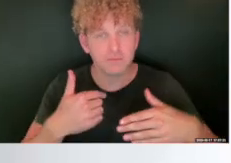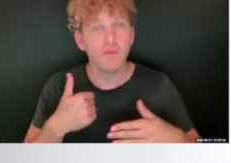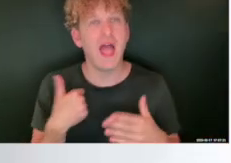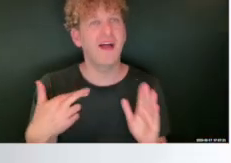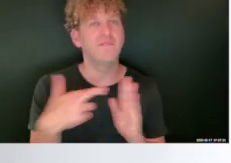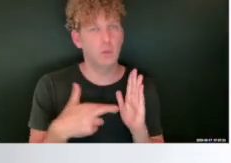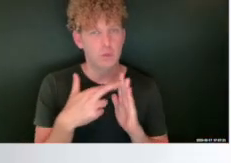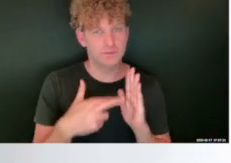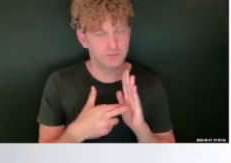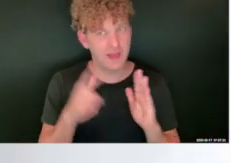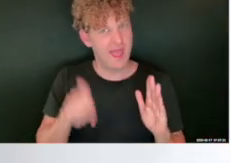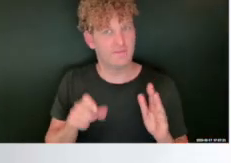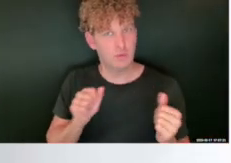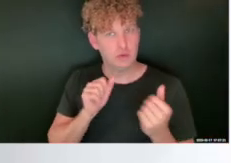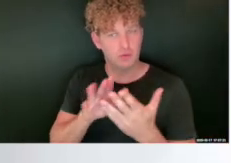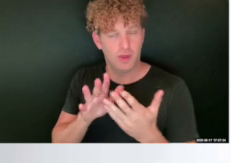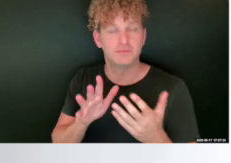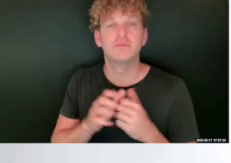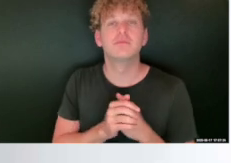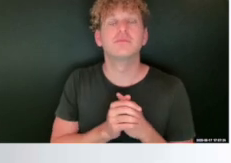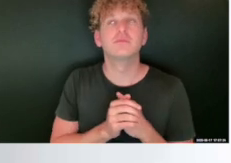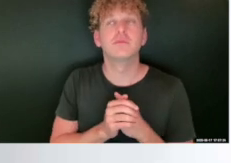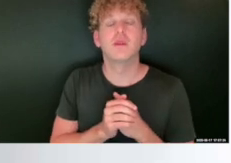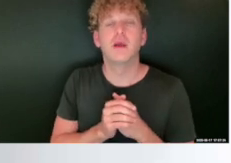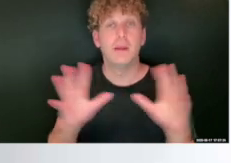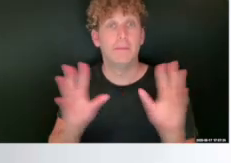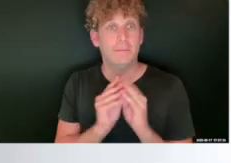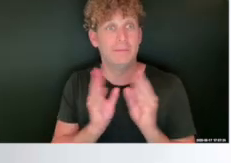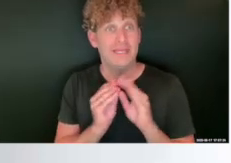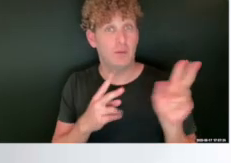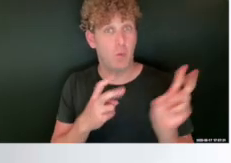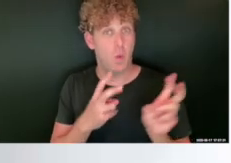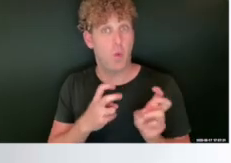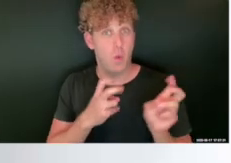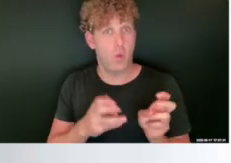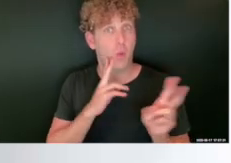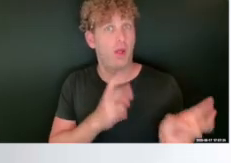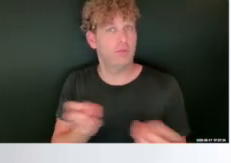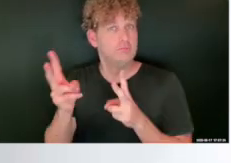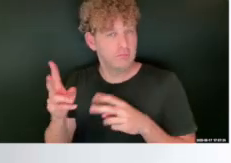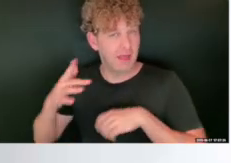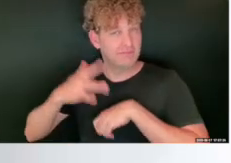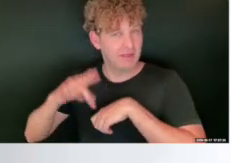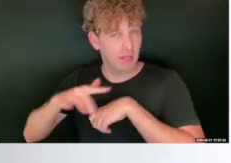key funding plan information, and foster ongoing communication between staff and the community.